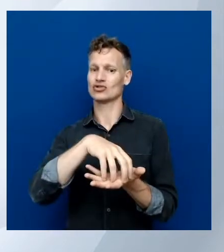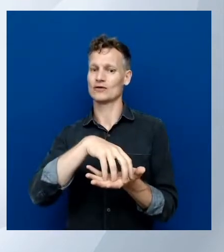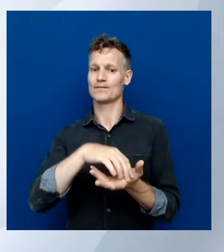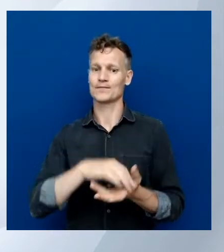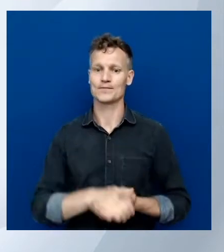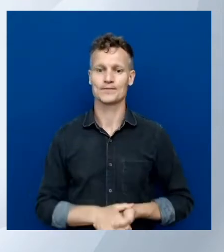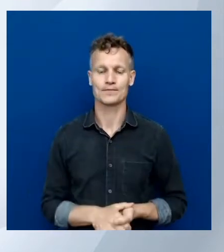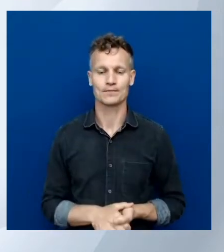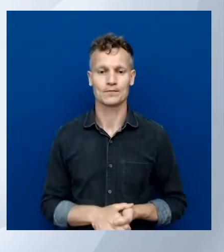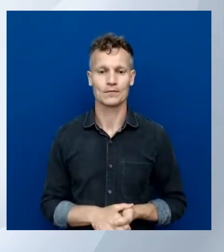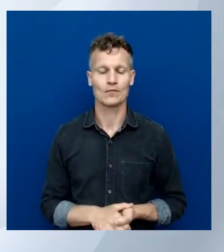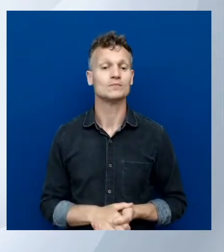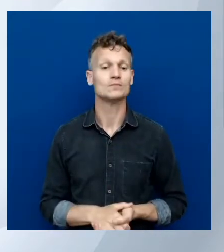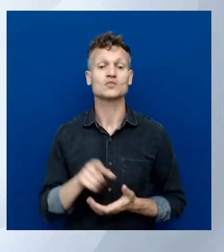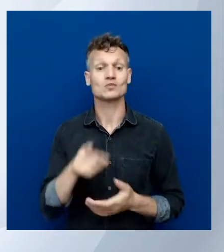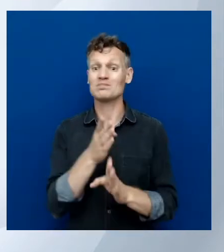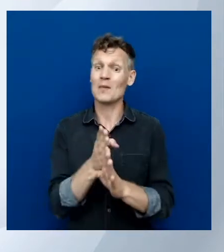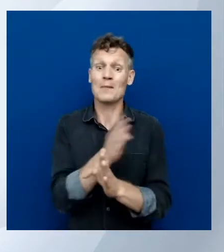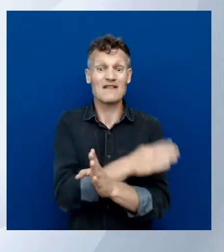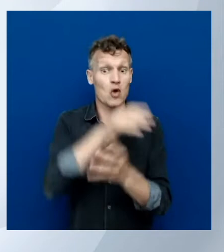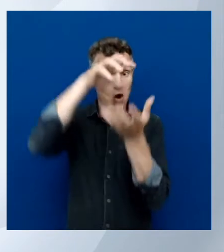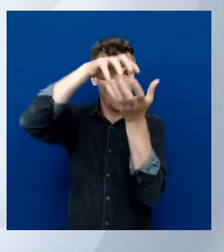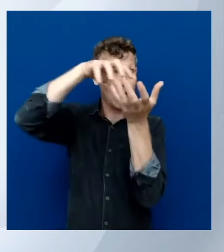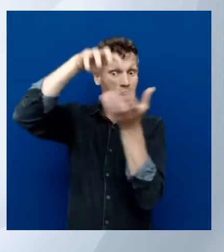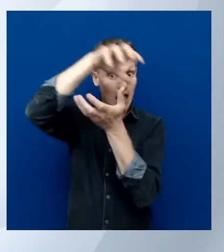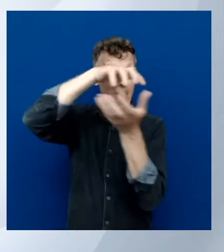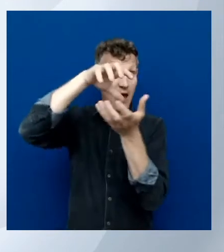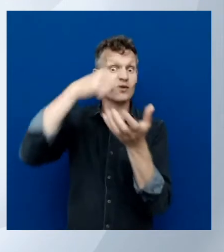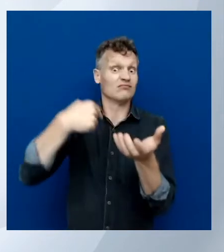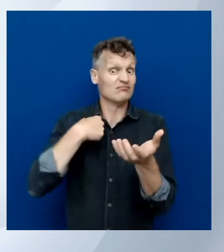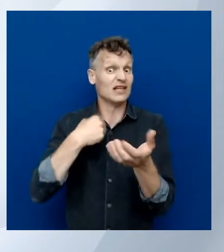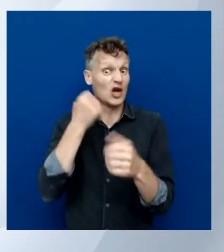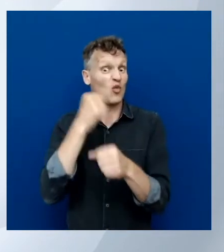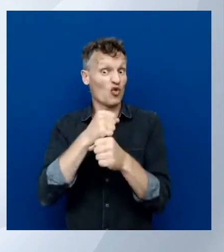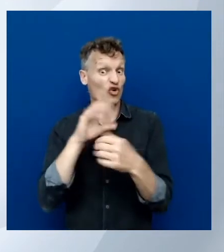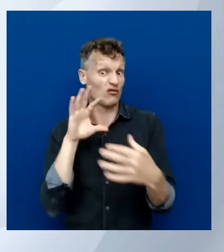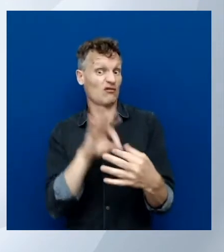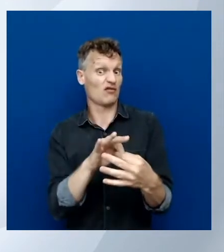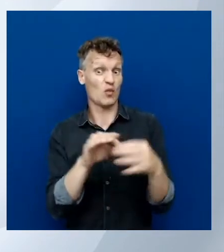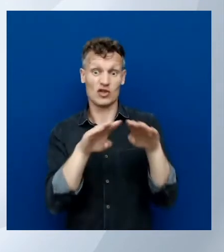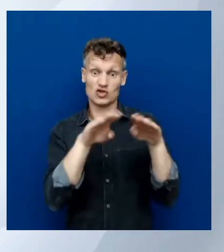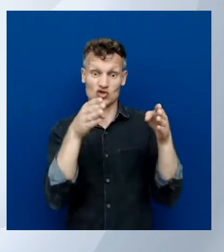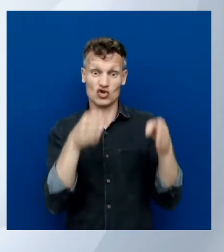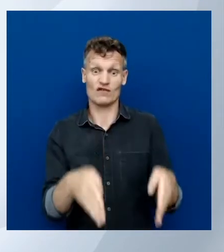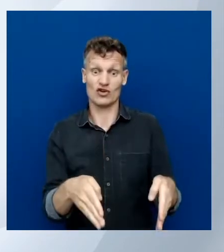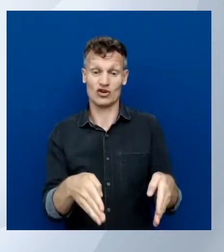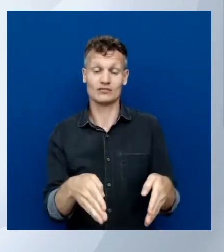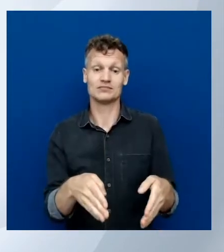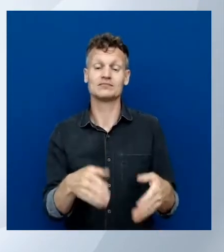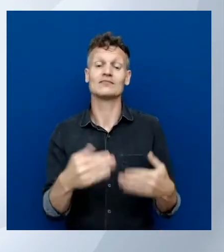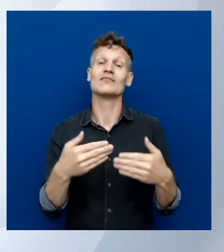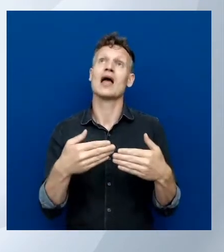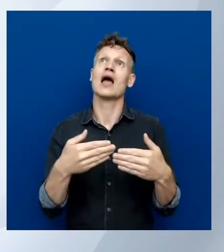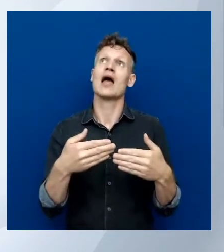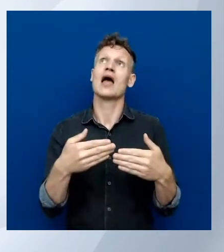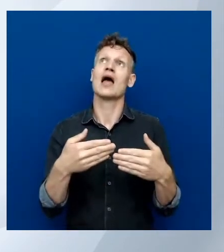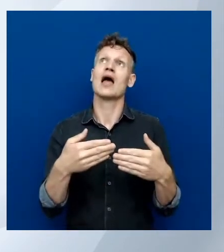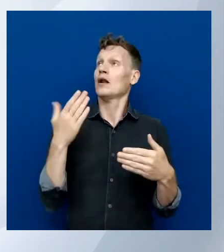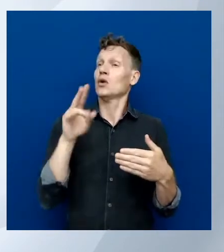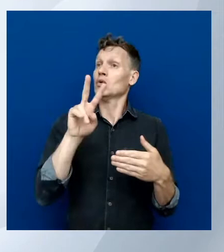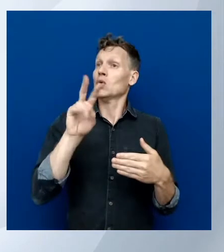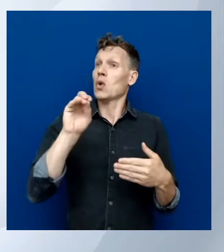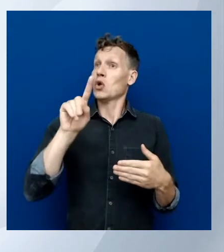even before cloud, I did stuff with servers. And then in 2013, something nice happened.